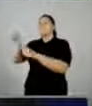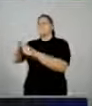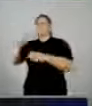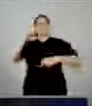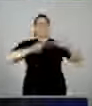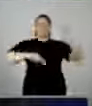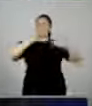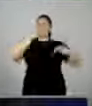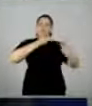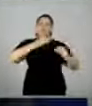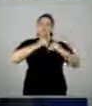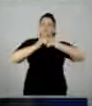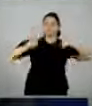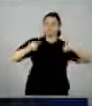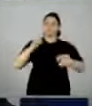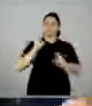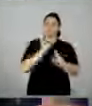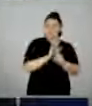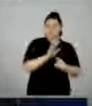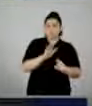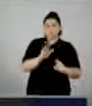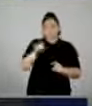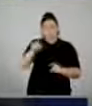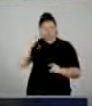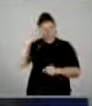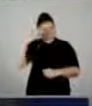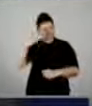providing any federal assistance?